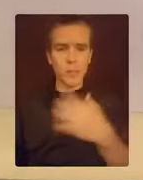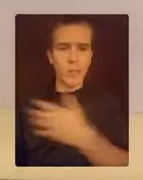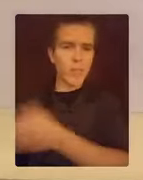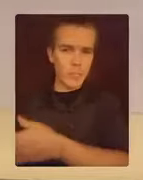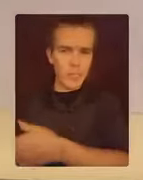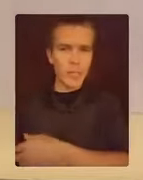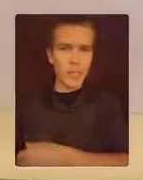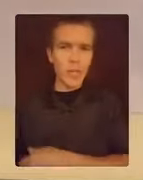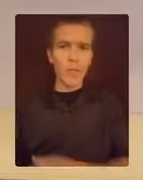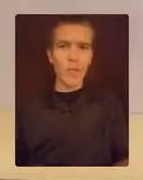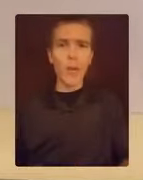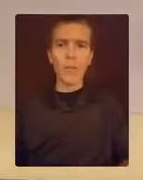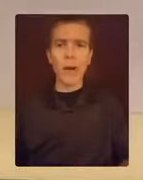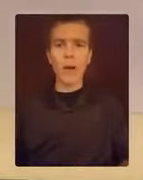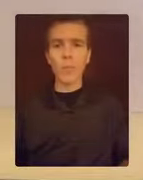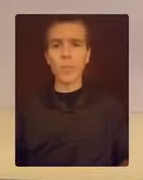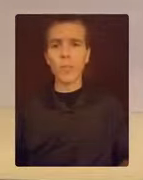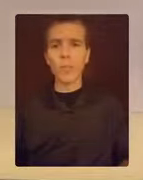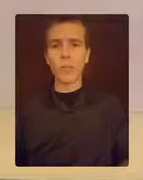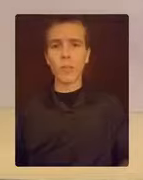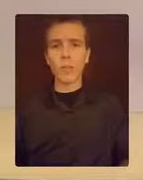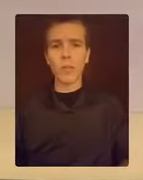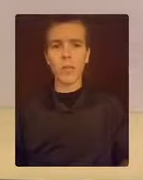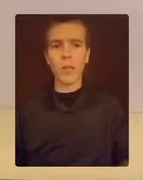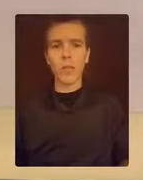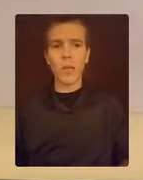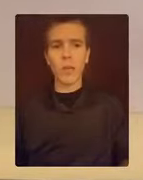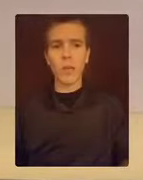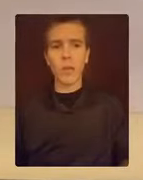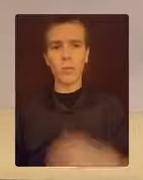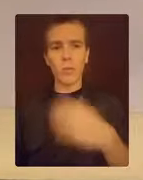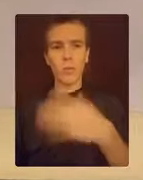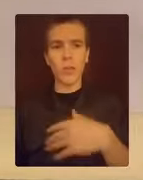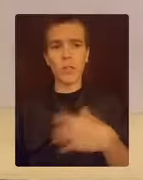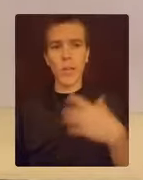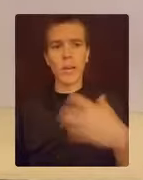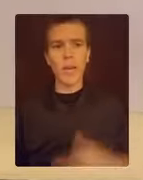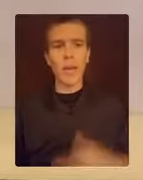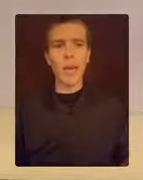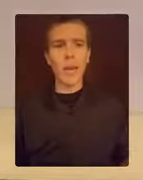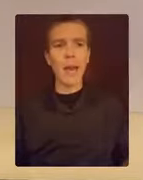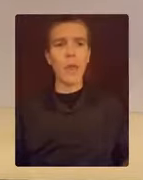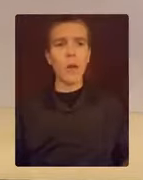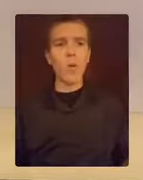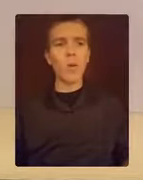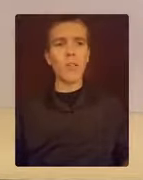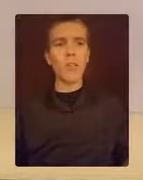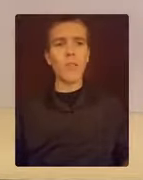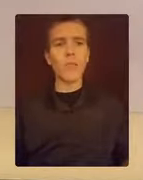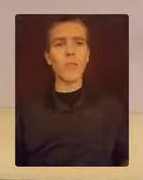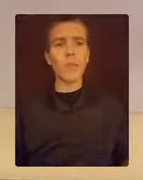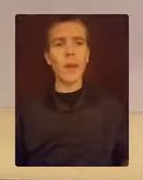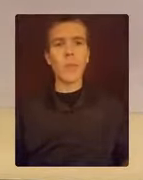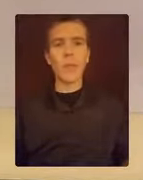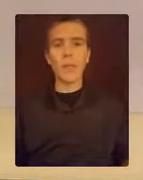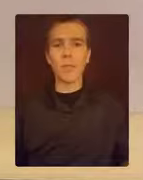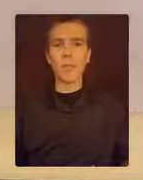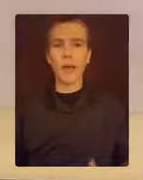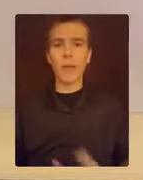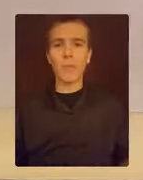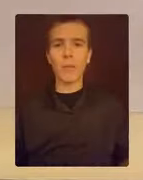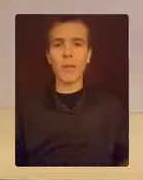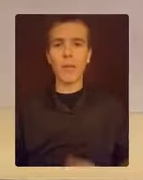This recently, a friend of mine was he was at the racetrack, and he had a cat. Well, we went to go visit him, and I picked